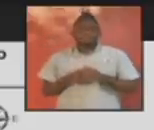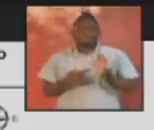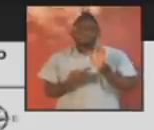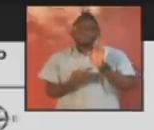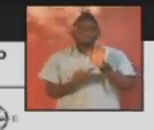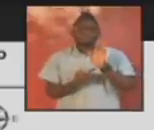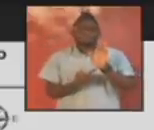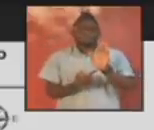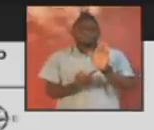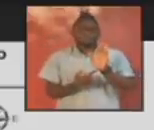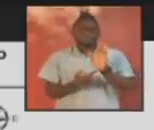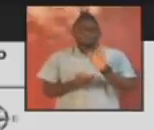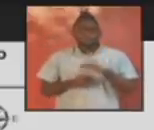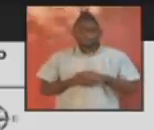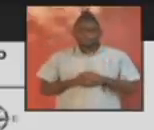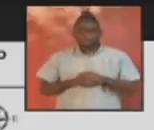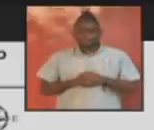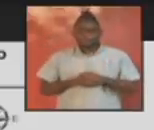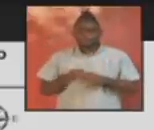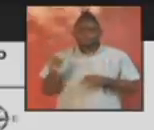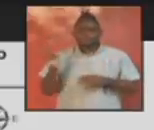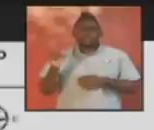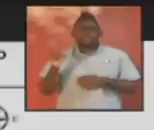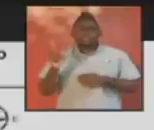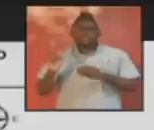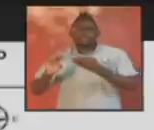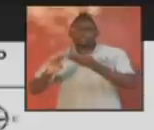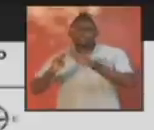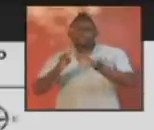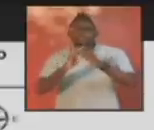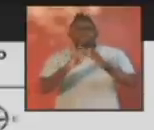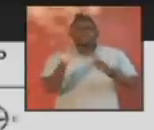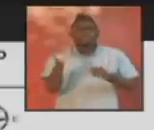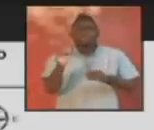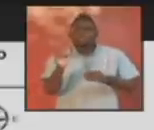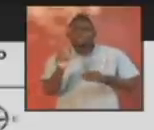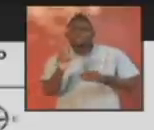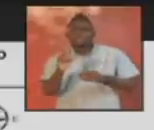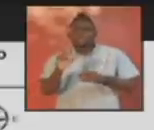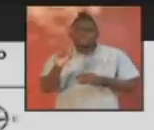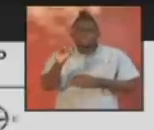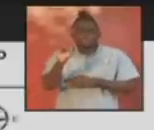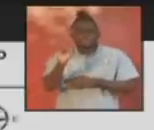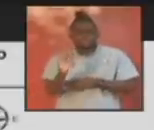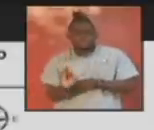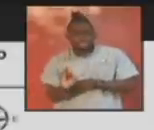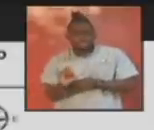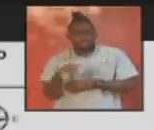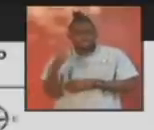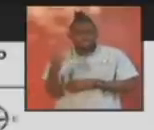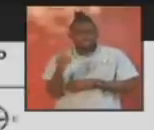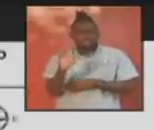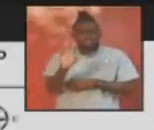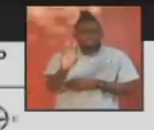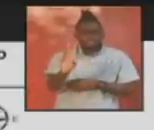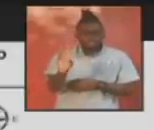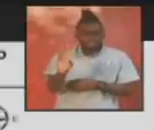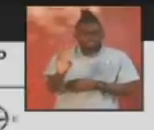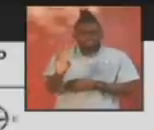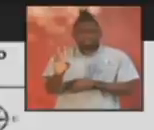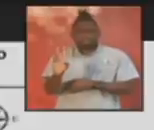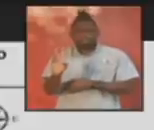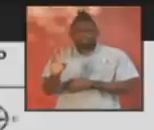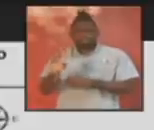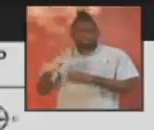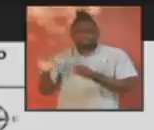of cases in a given community was actually 6, and that was in San Fernando proper. The other communities have had small numbers of cases